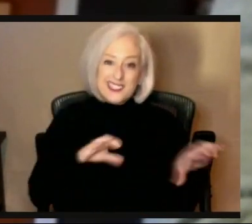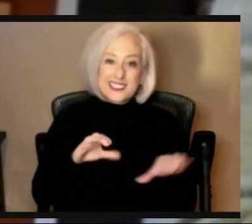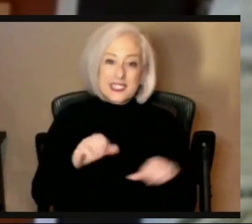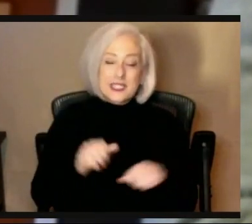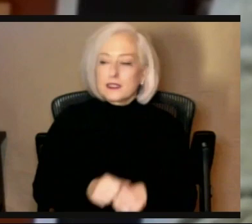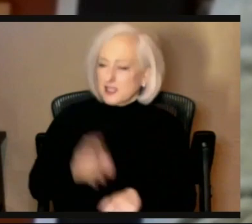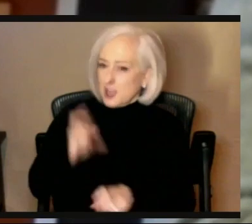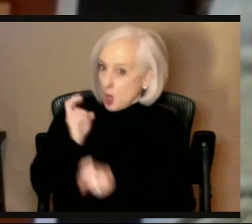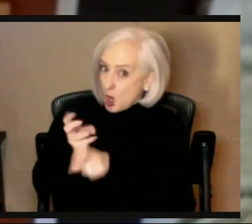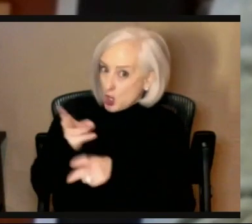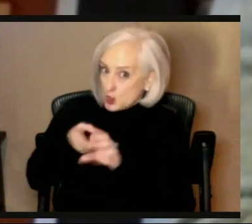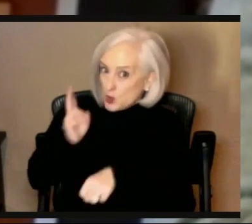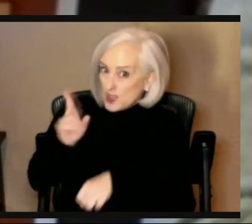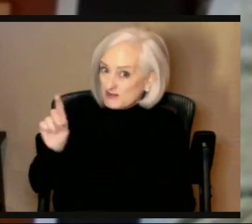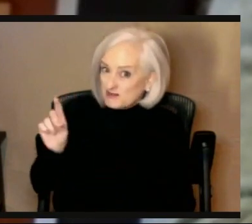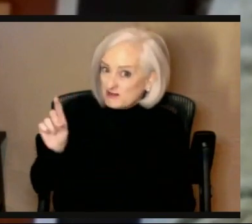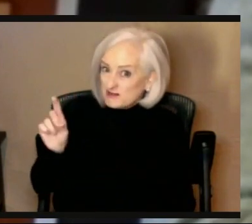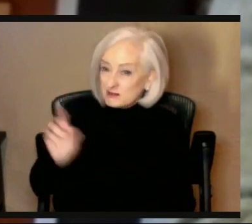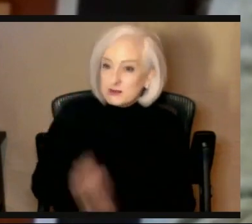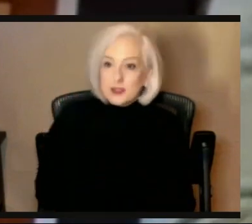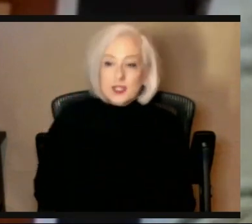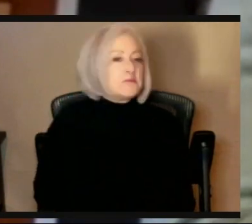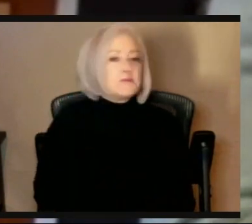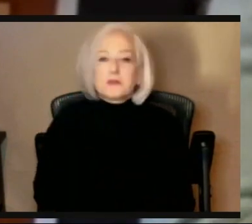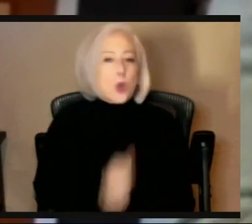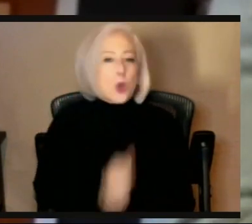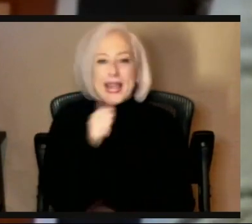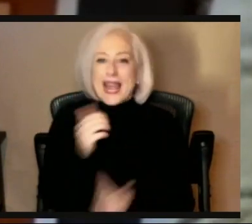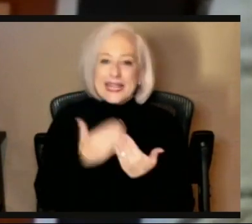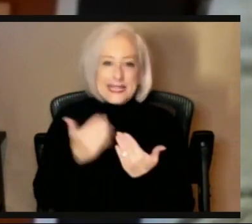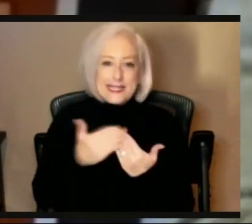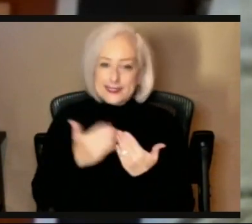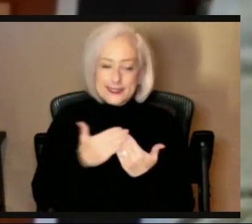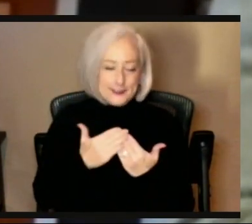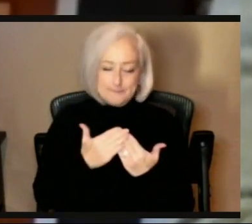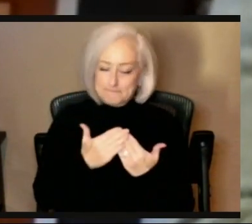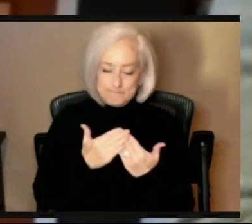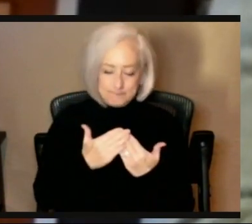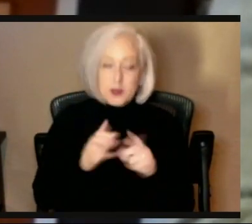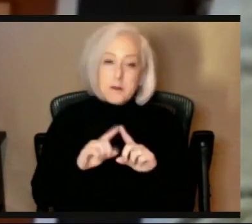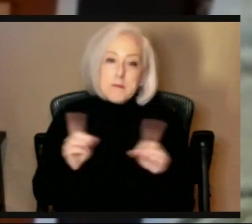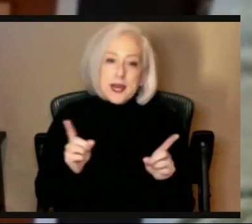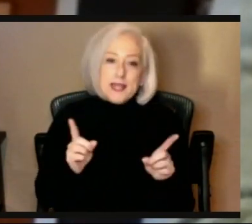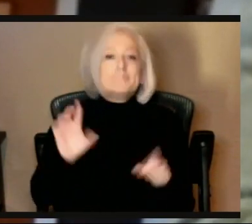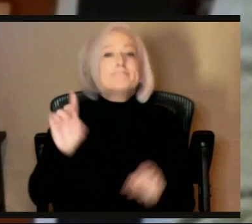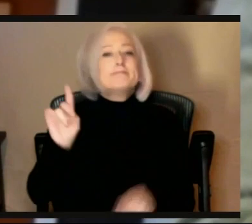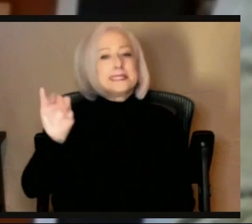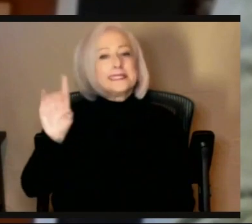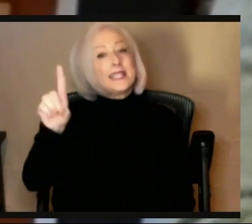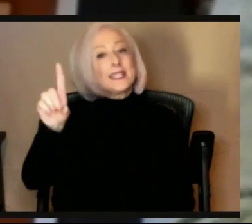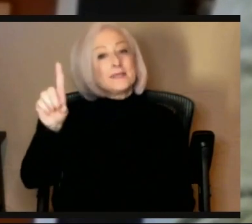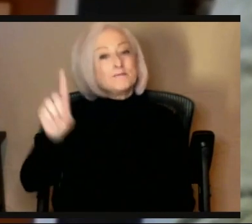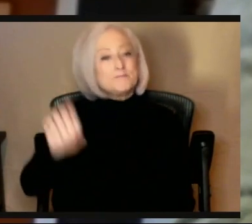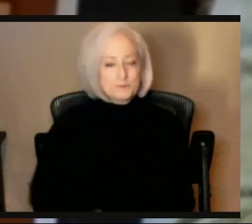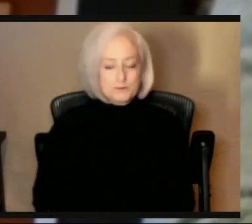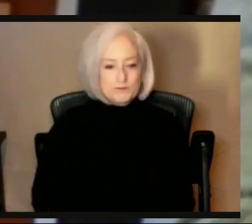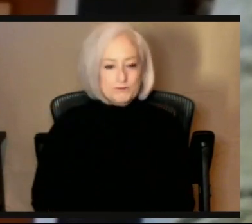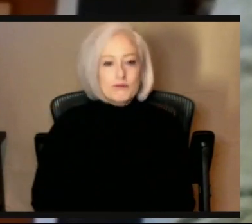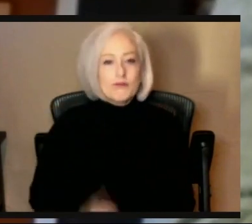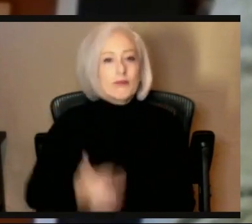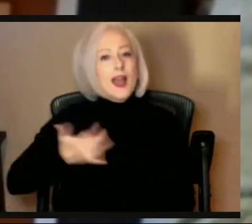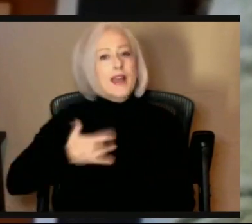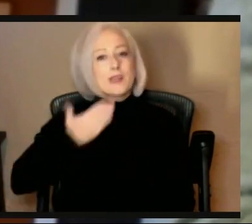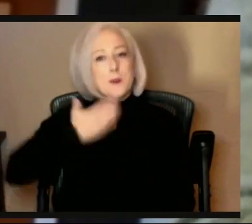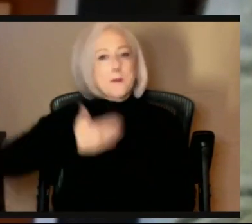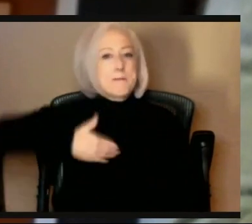quit? It wasn't easy. It was not easy, but I did it. And I feel a lot better